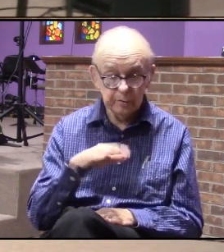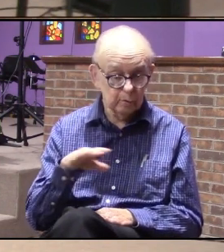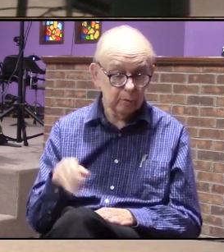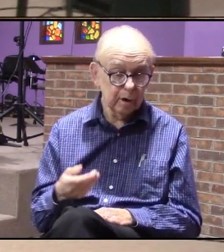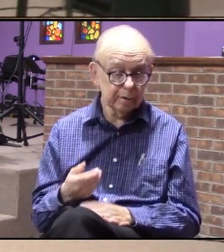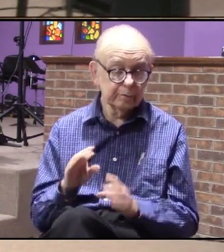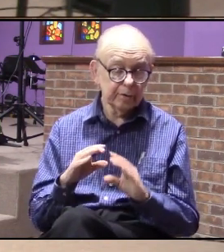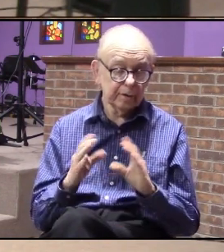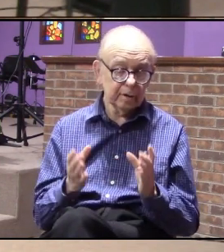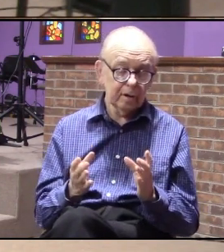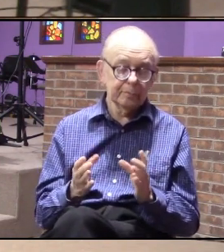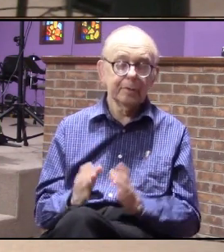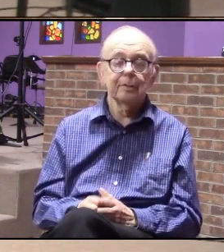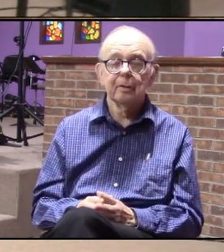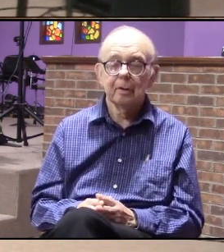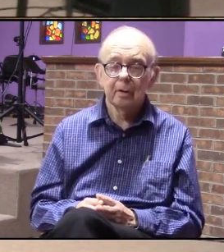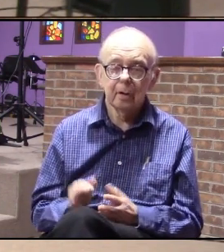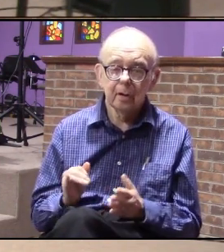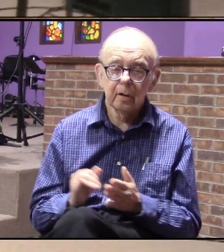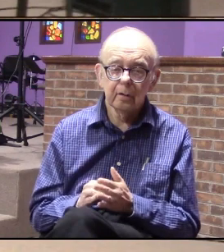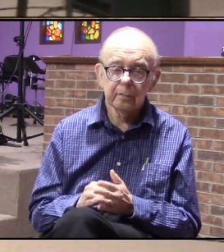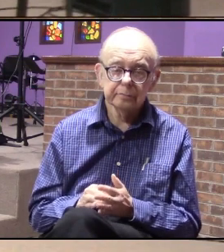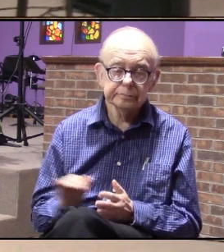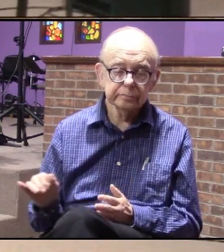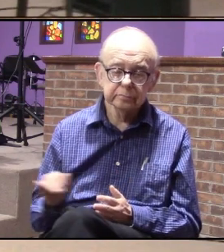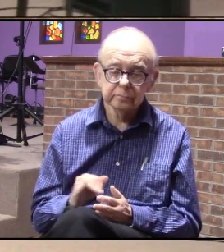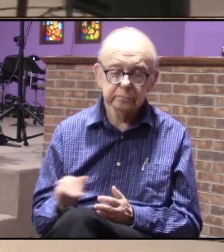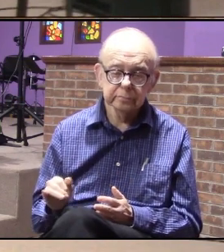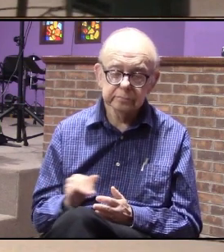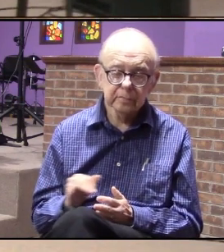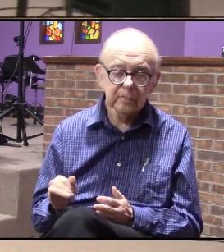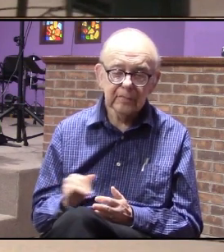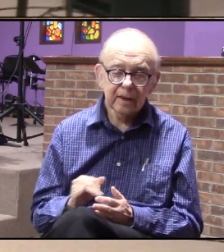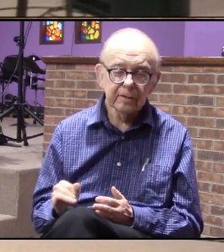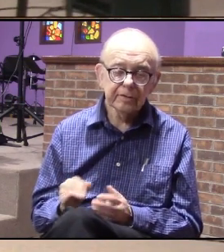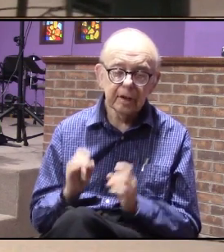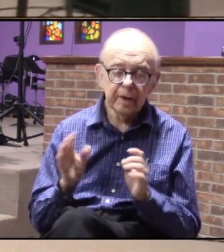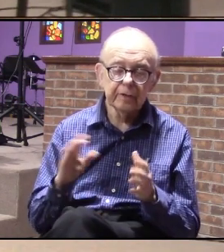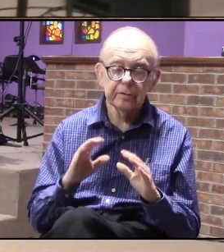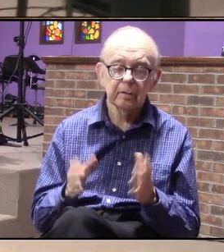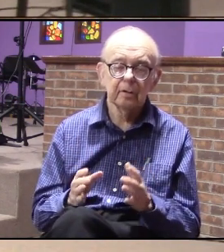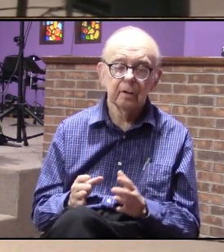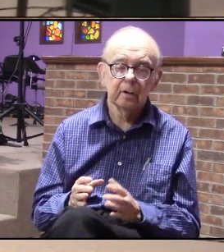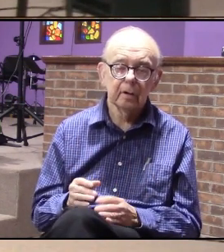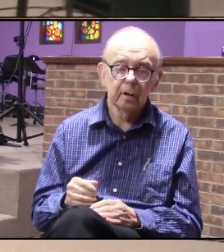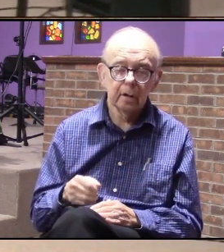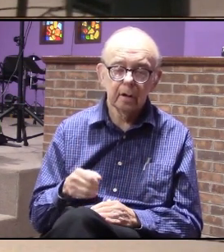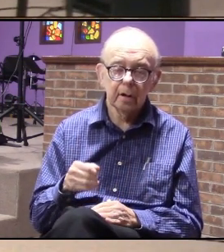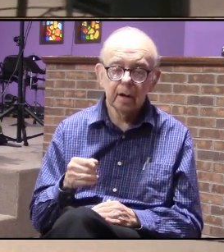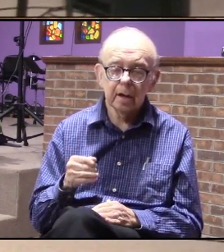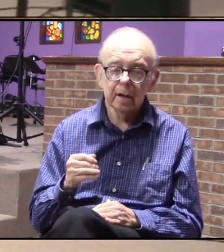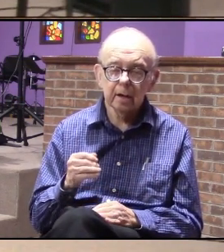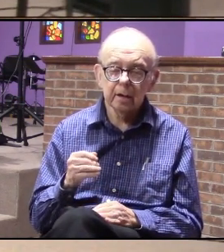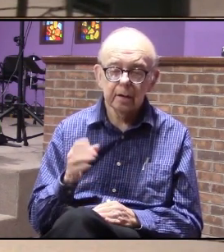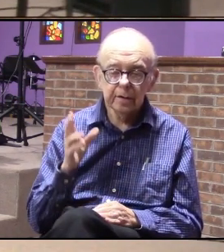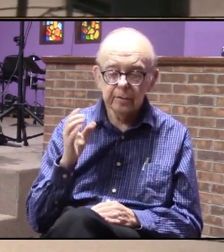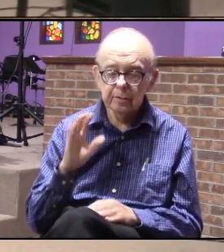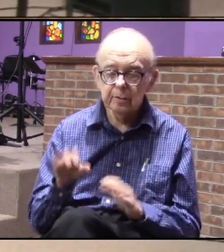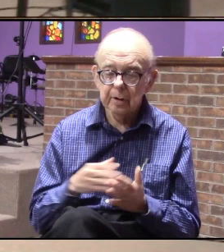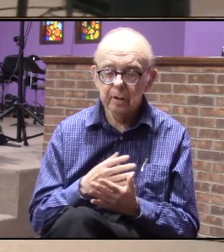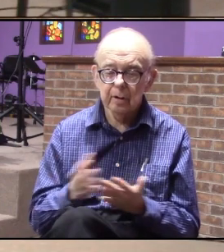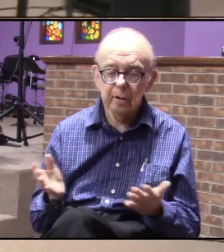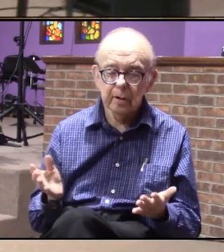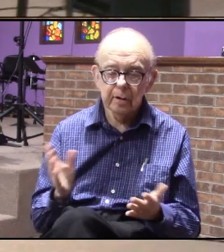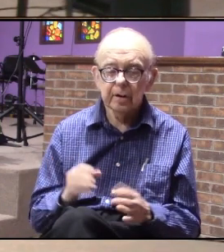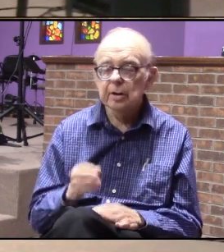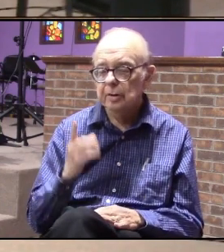Yeah. This is the Satan Hates You Club. And he's going to do whatever he can. I said, but you